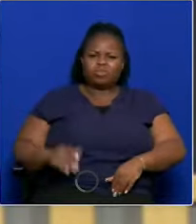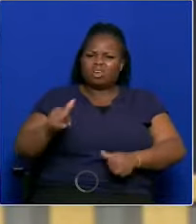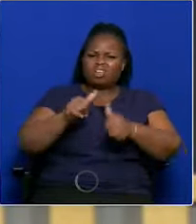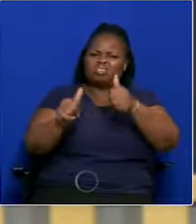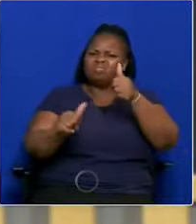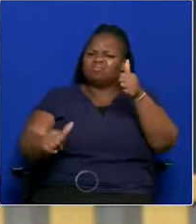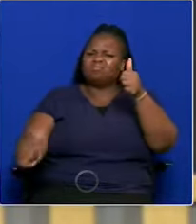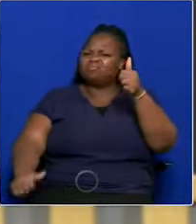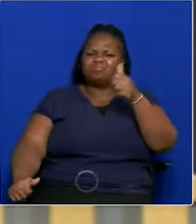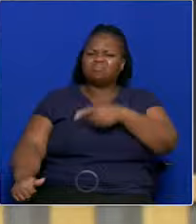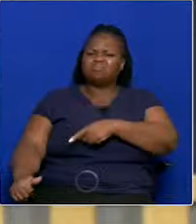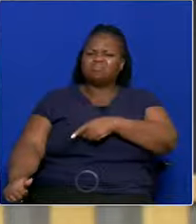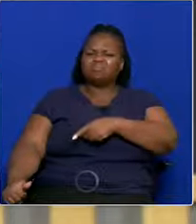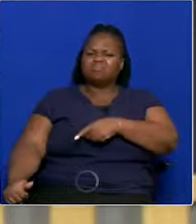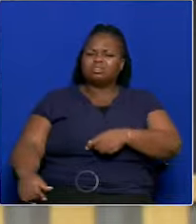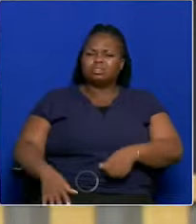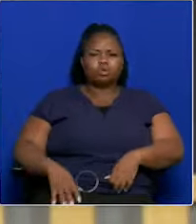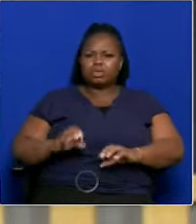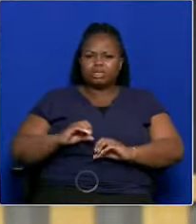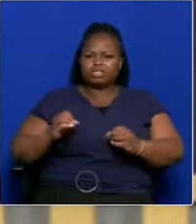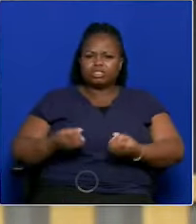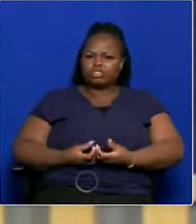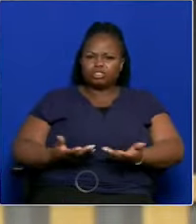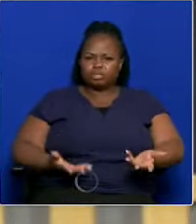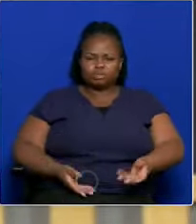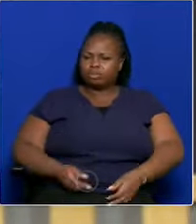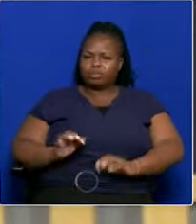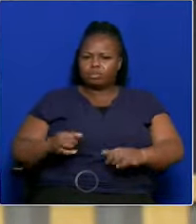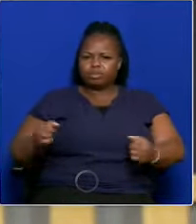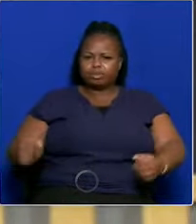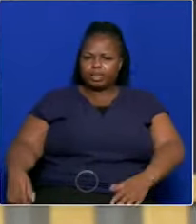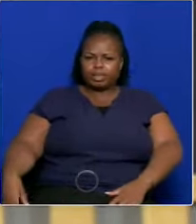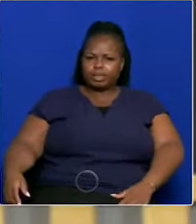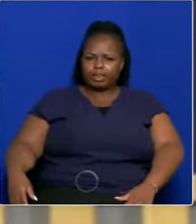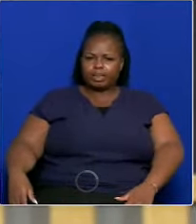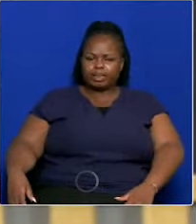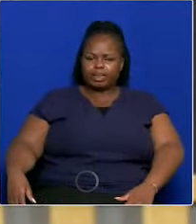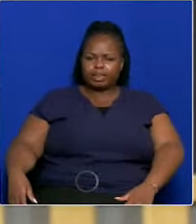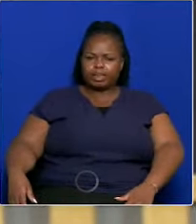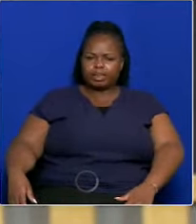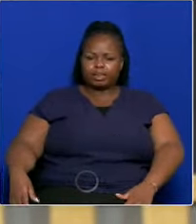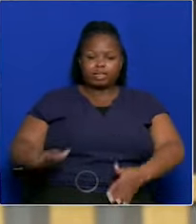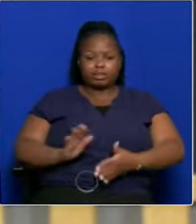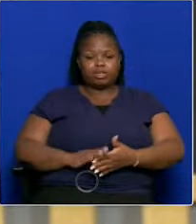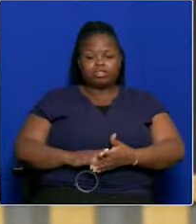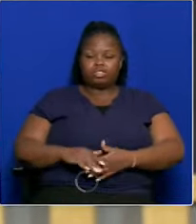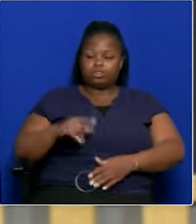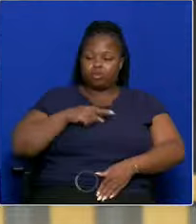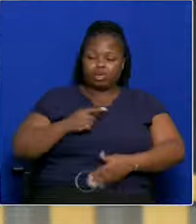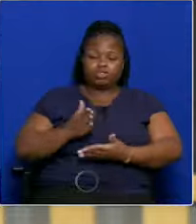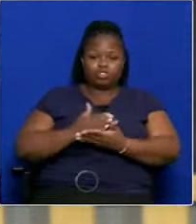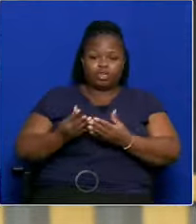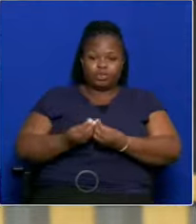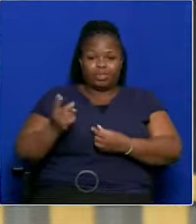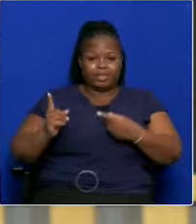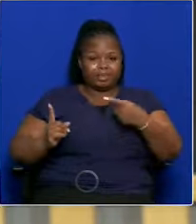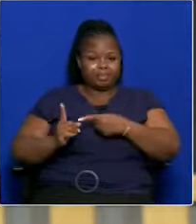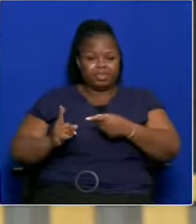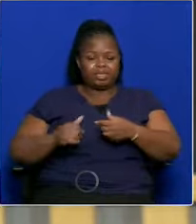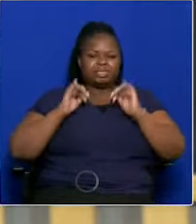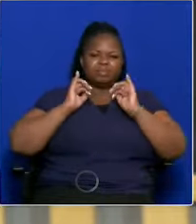the organization, so that could not have been the reason that you share with him these bad stories, what